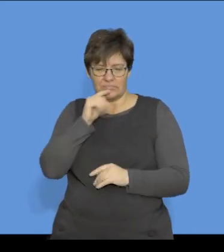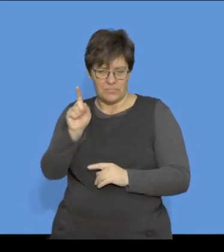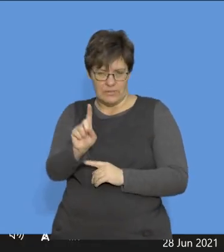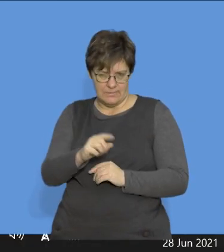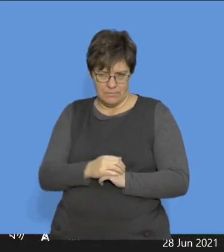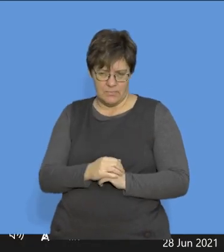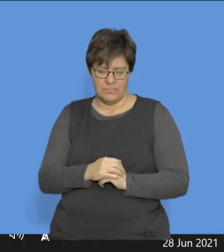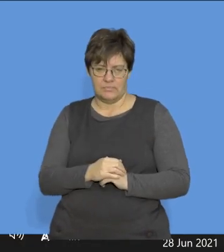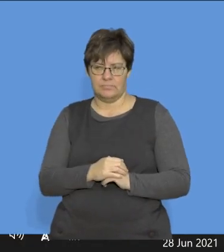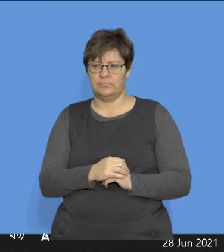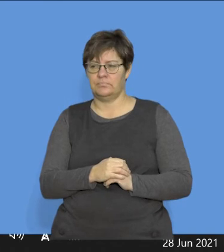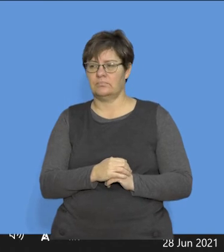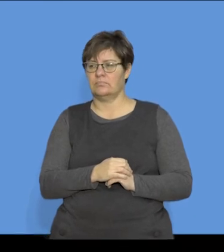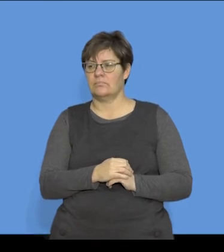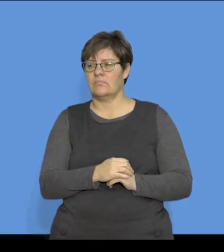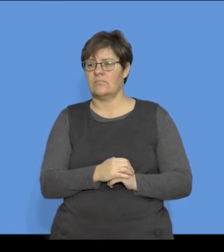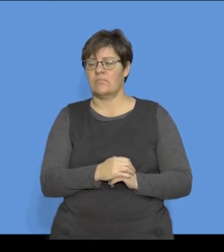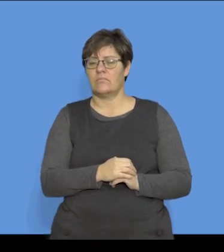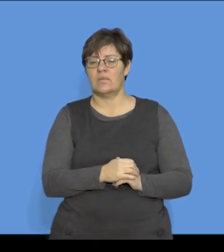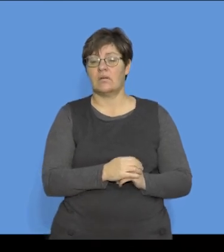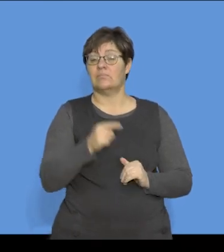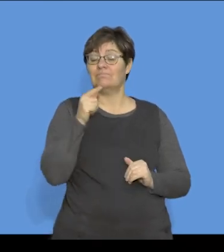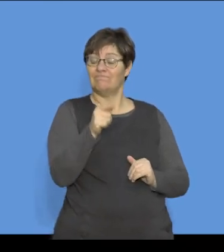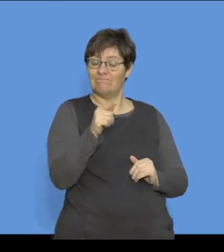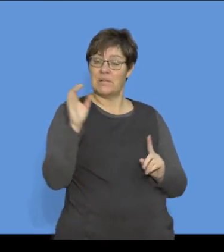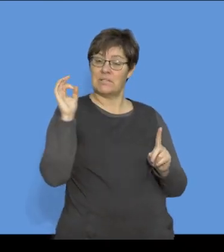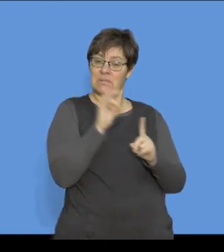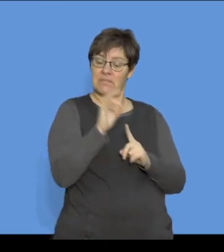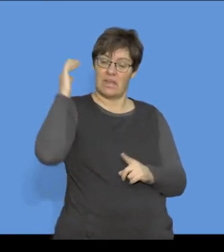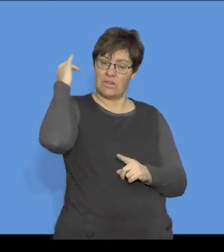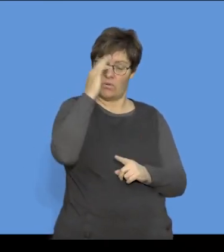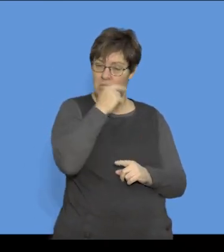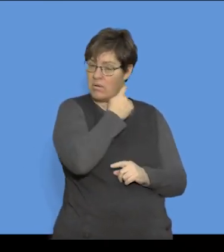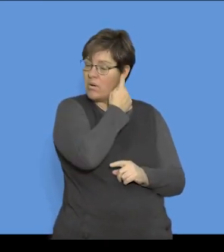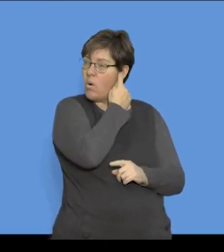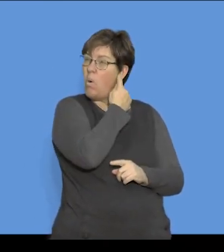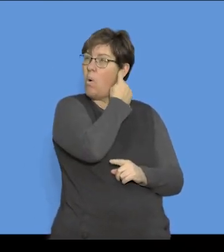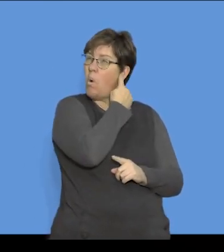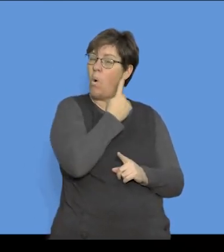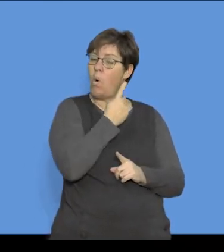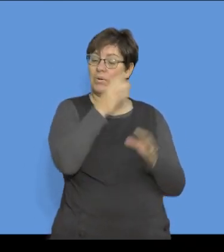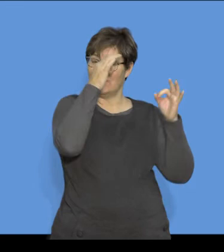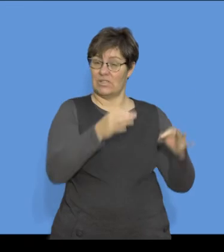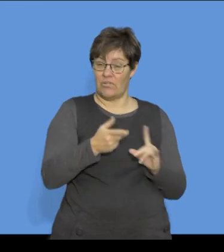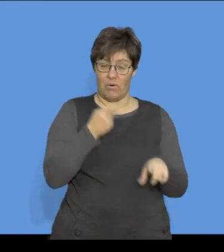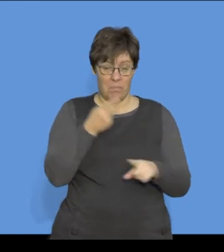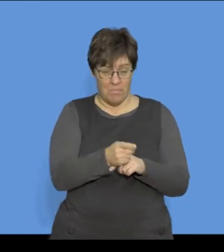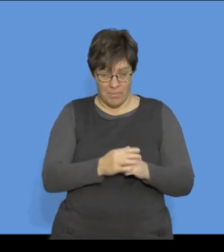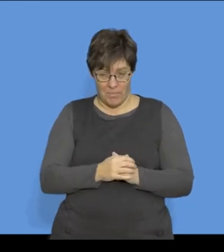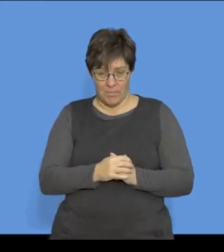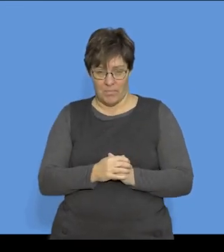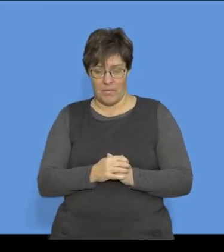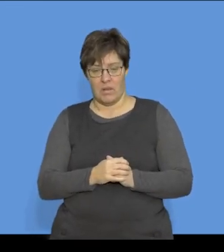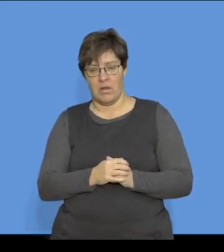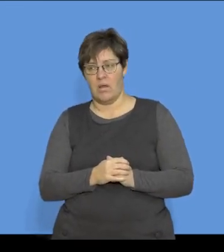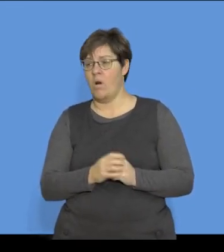about. So you can see that with this particular theorem or this conjuncture that we have here, it's not